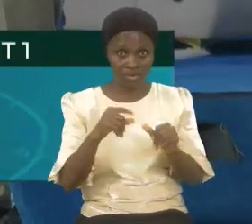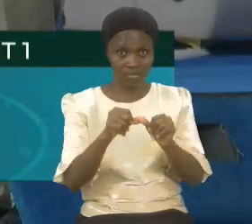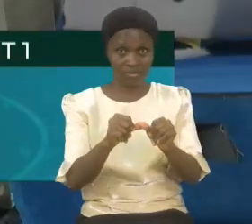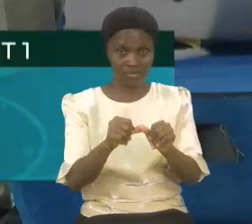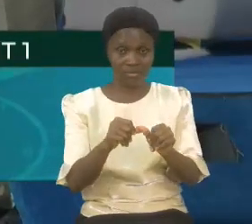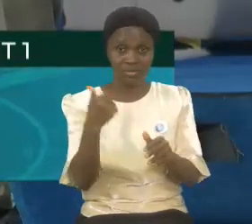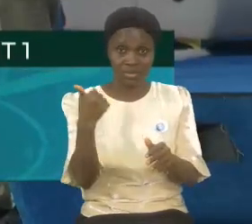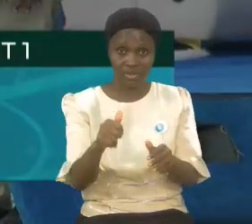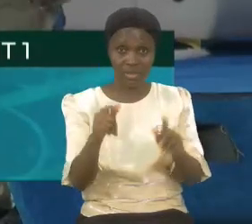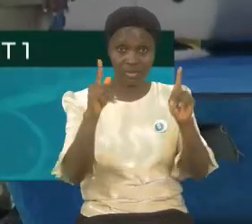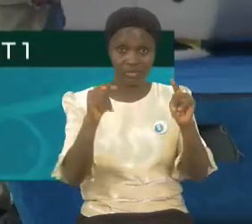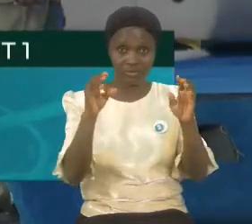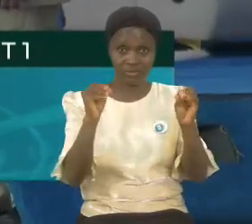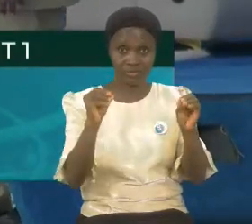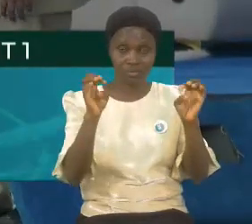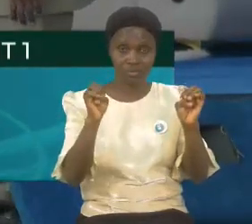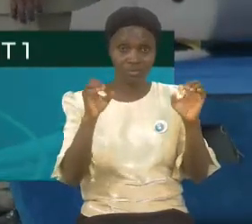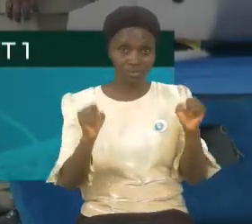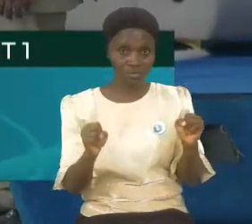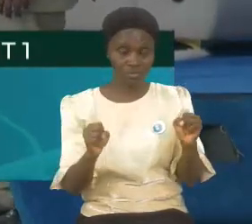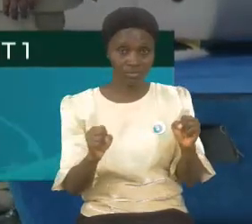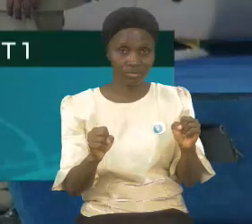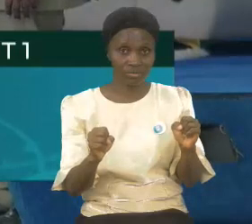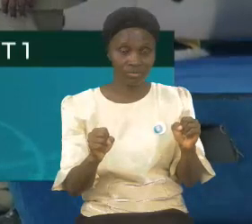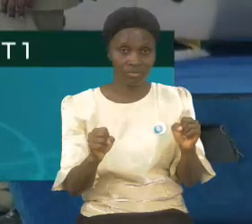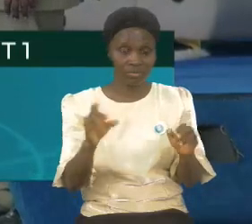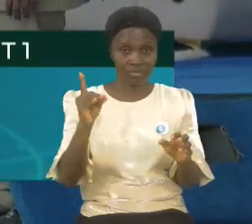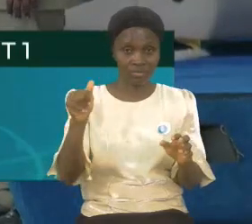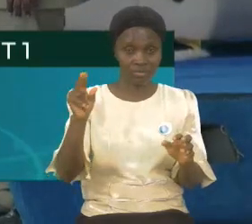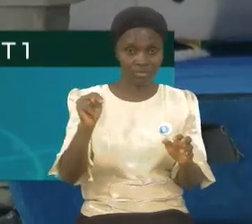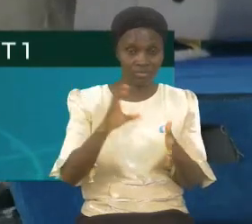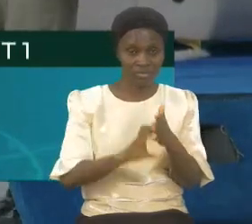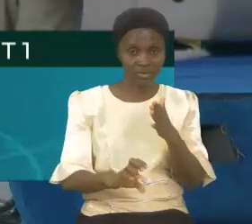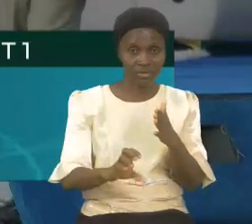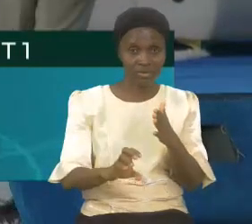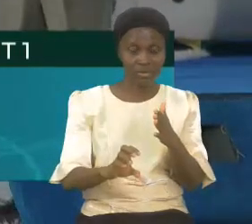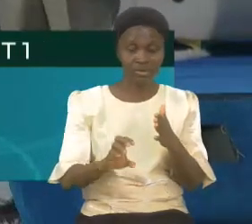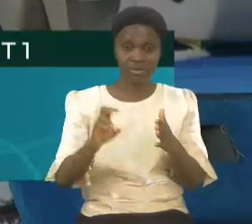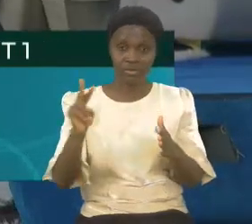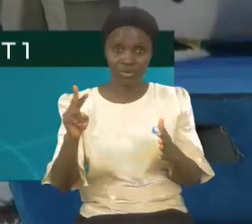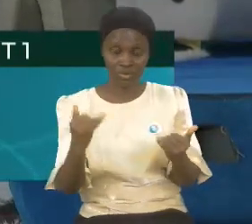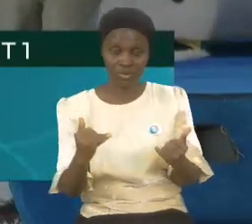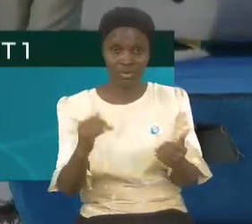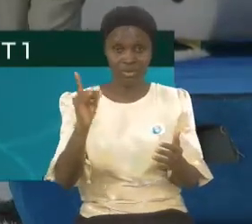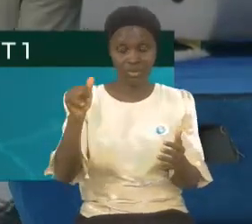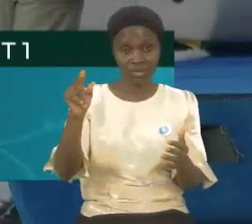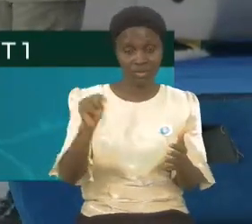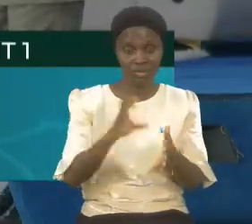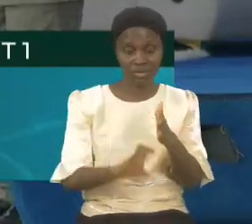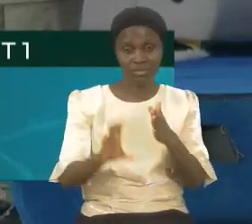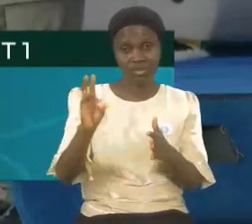10 toes, Daniel chapter 2, 10 horns, Daniel chapter 7, and now Revelation, and